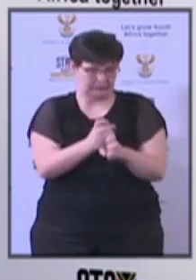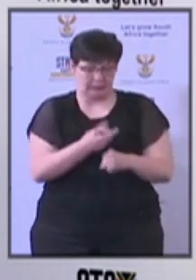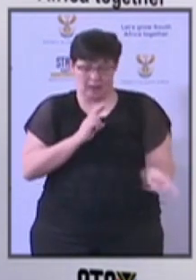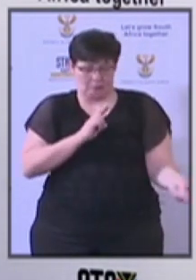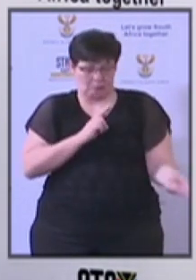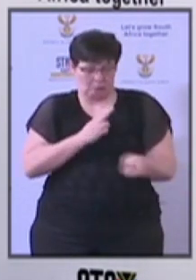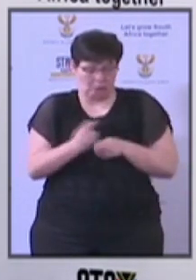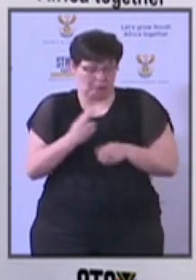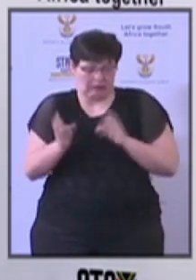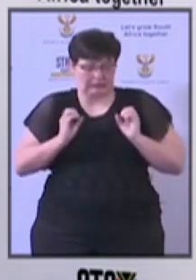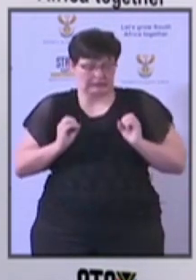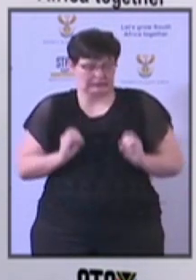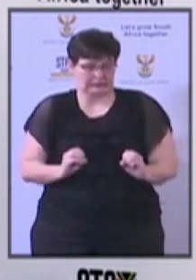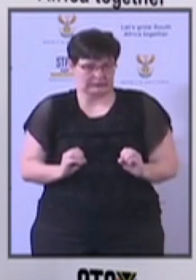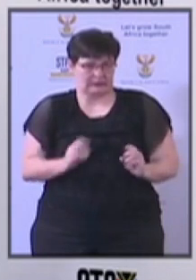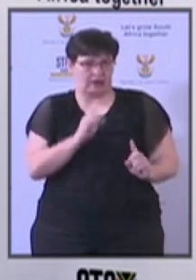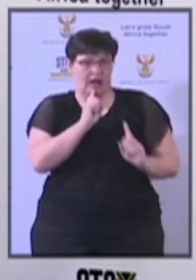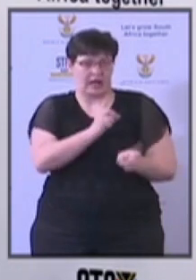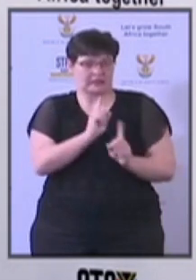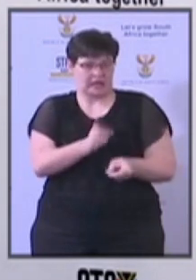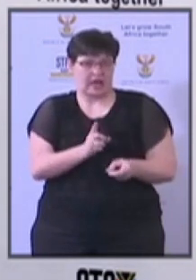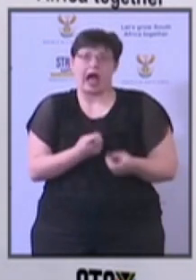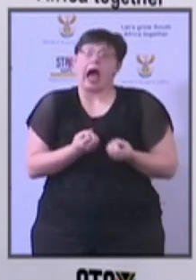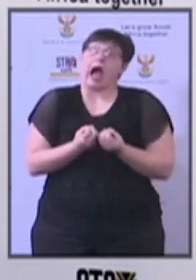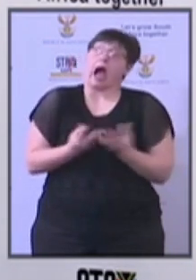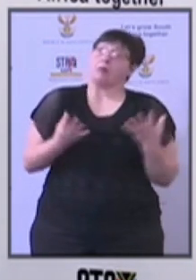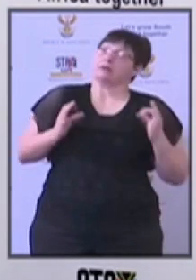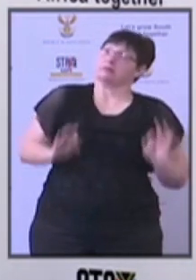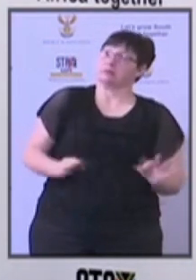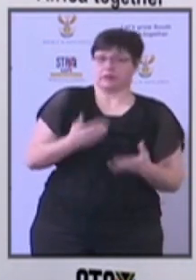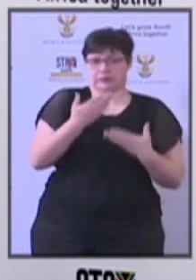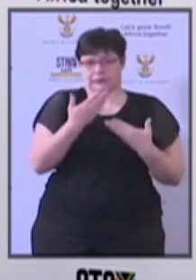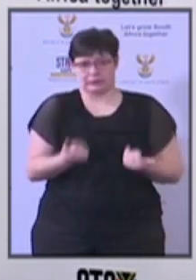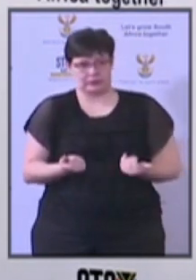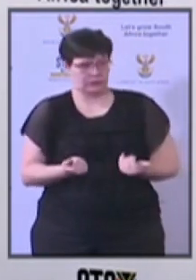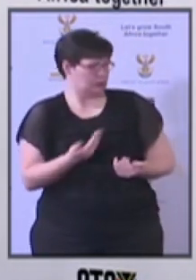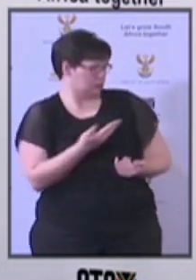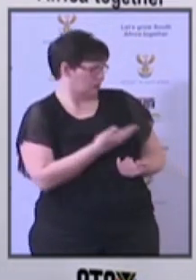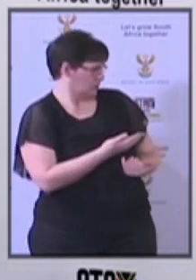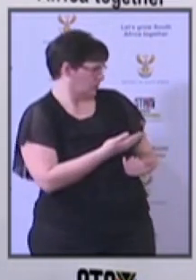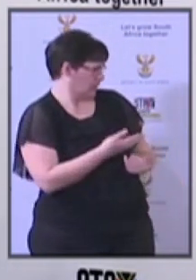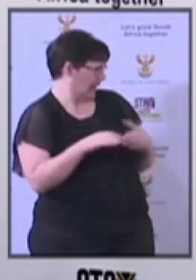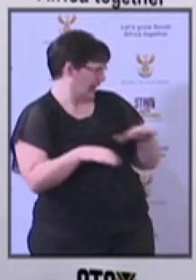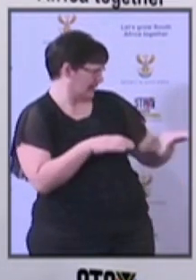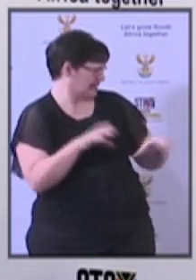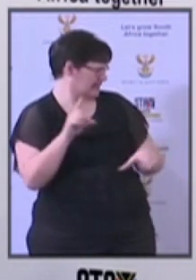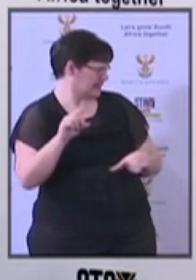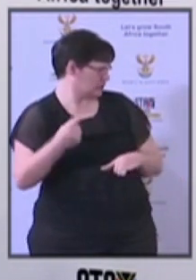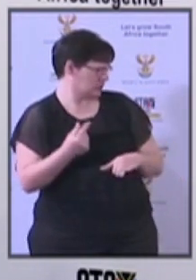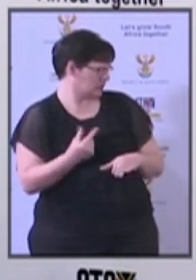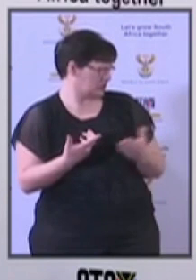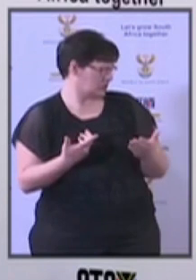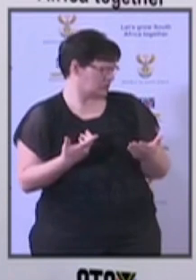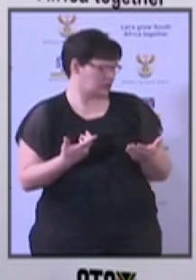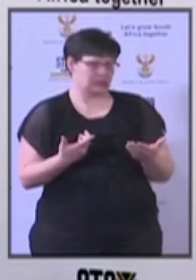for that in terms of the actual figures. I don't know whether the acting DG can get them, but what I can tell you, you